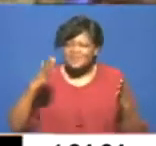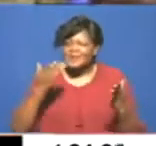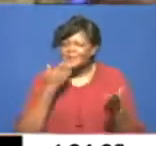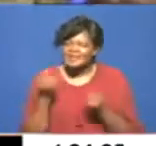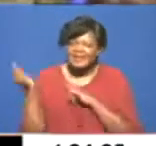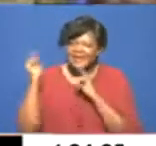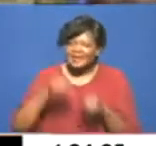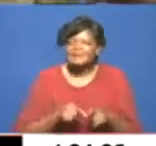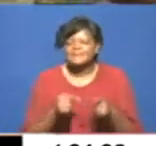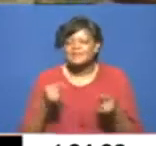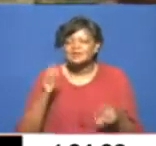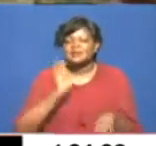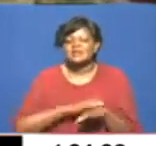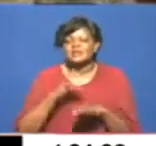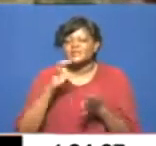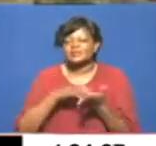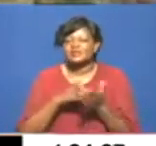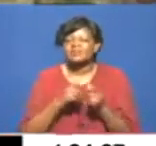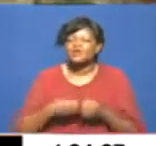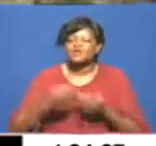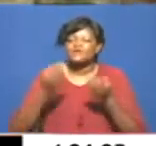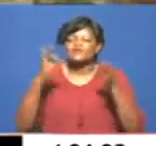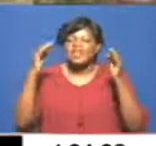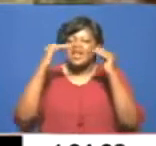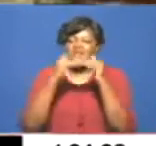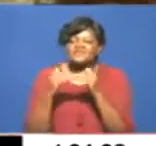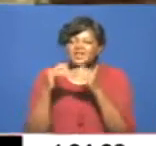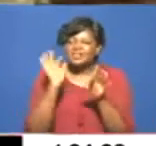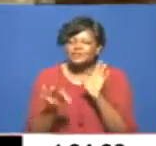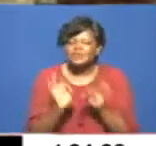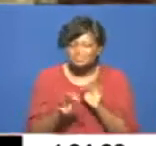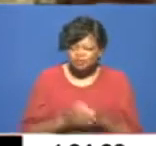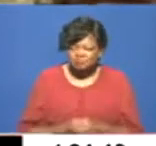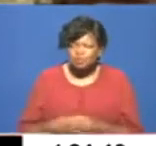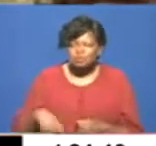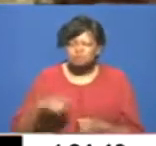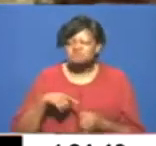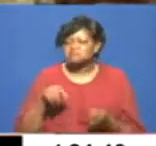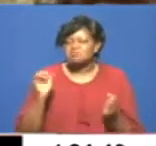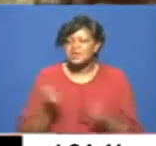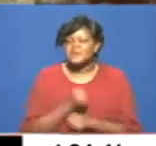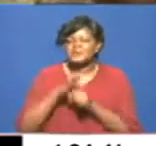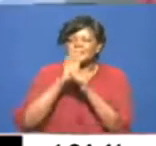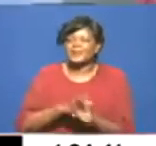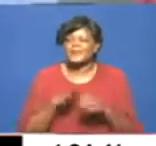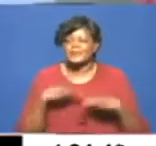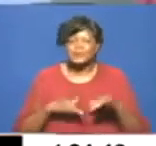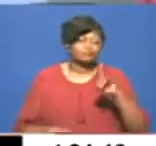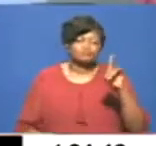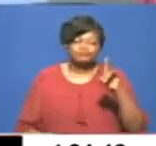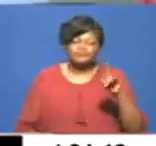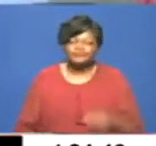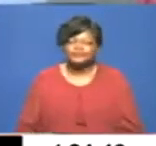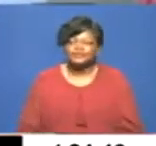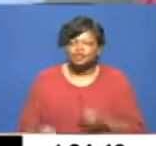vitu kwa hii chama, and we are going to give you a free and fair nomination. Sisi atuta kandamiza mtu. He spoke in